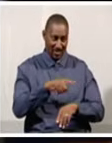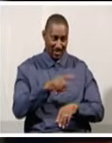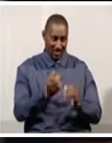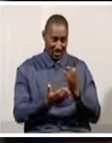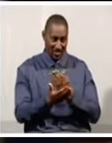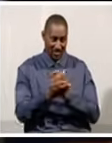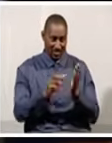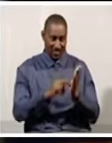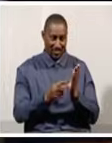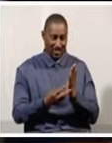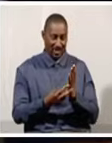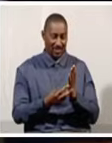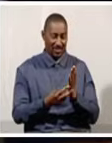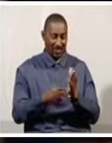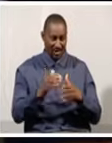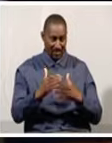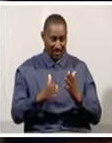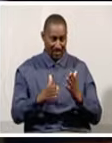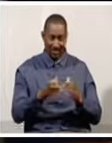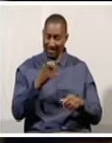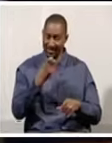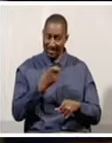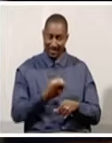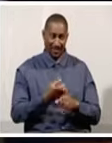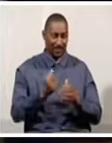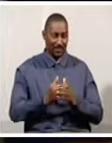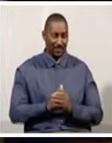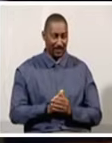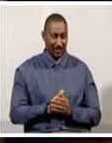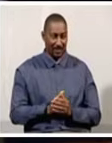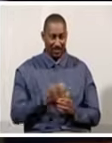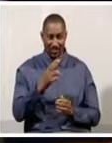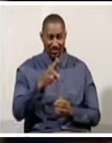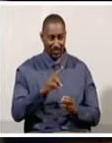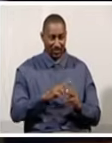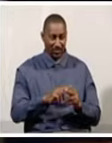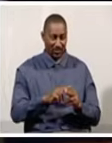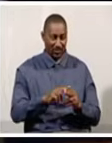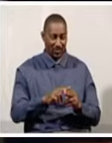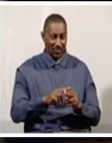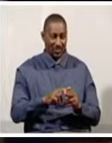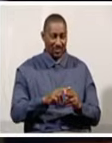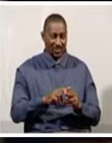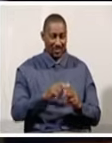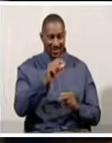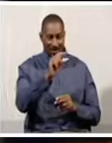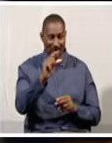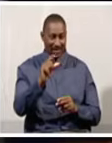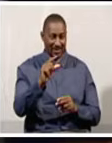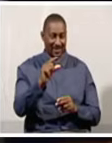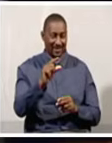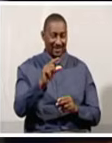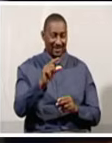just really difficult. And I was not coming to terms with using terms like the late president. Yeah. That was very difficult. I feel